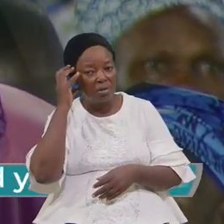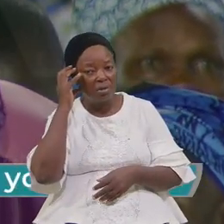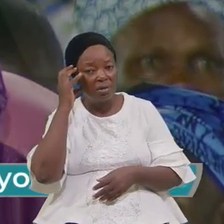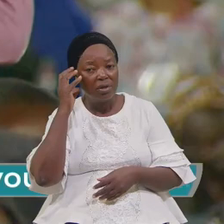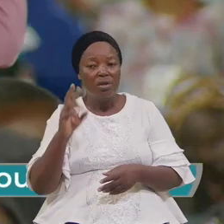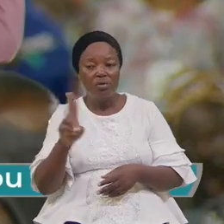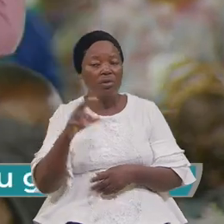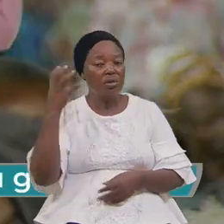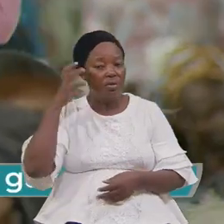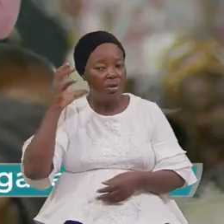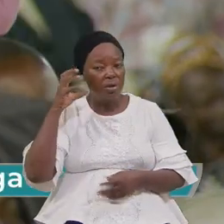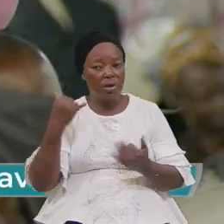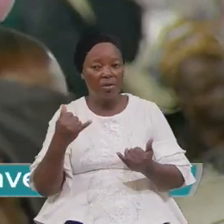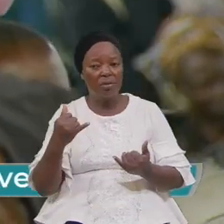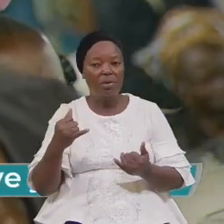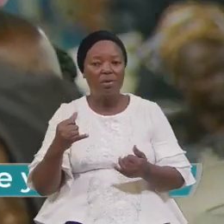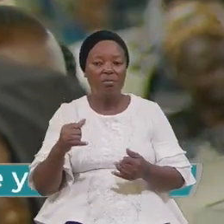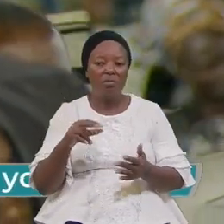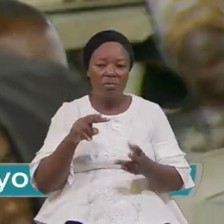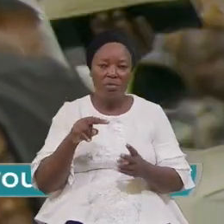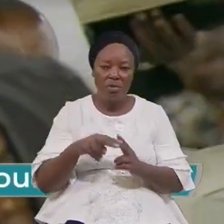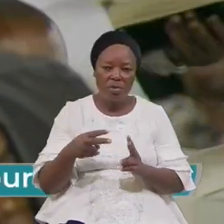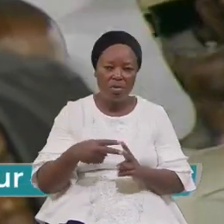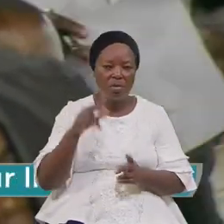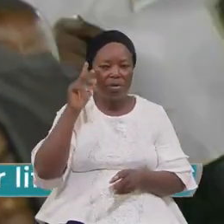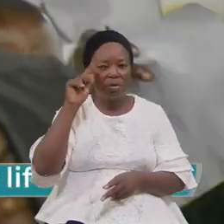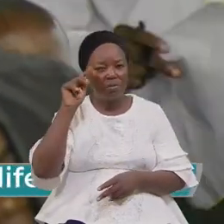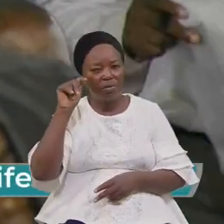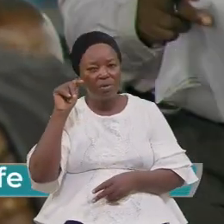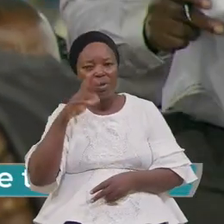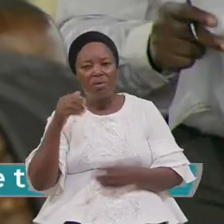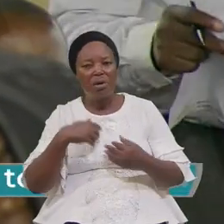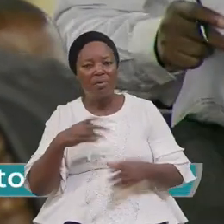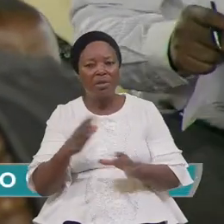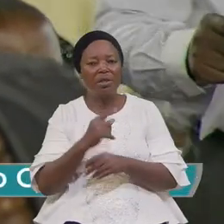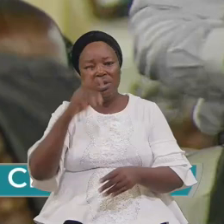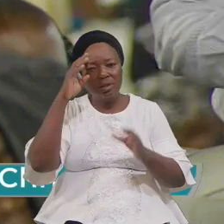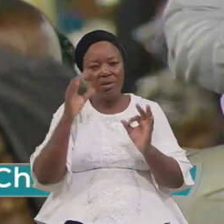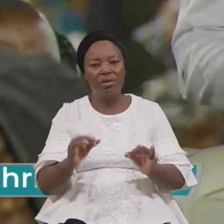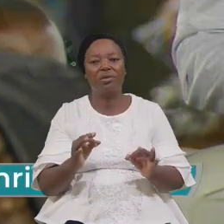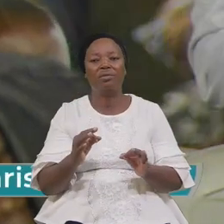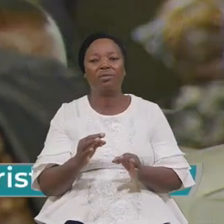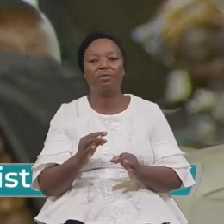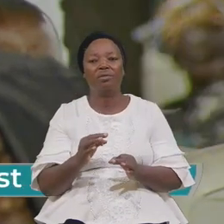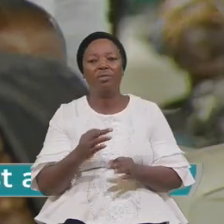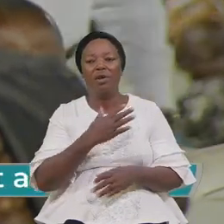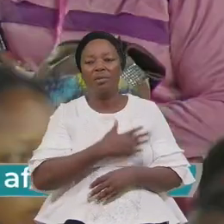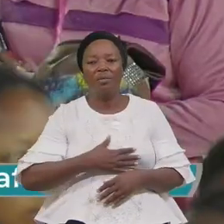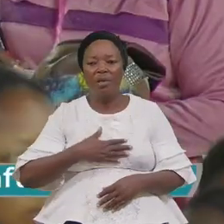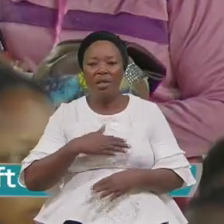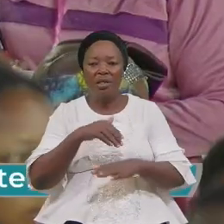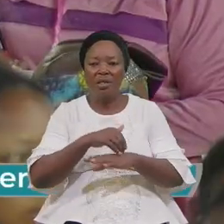on the television, and you have taken this decision, please send